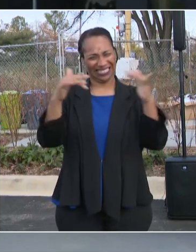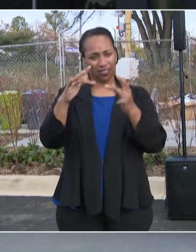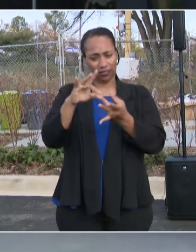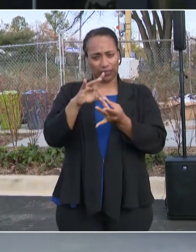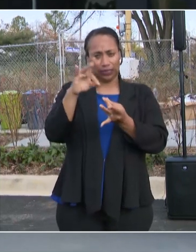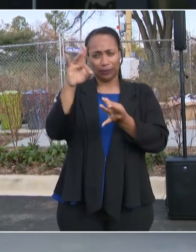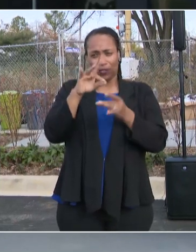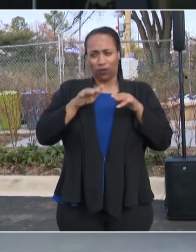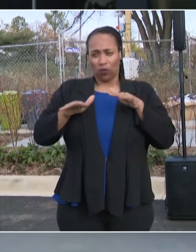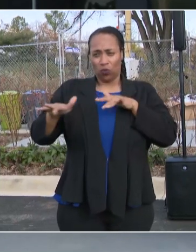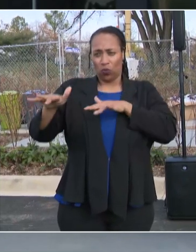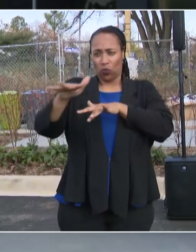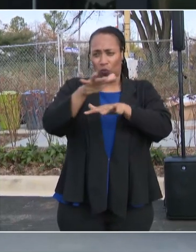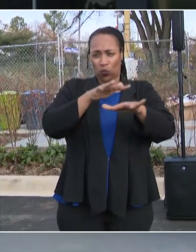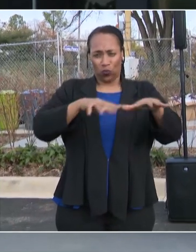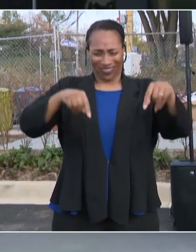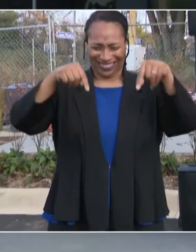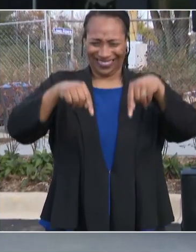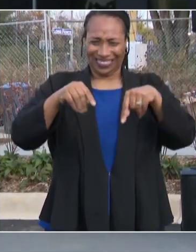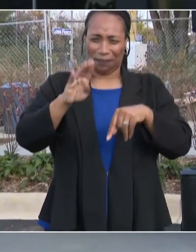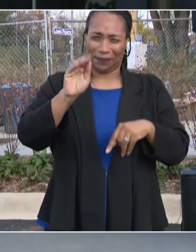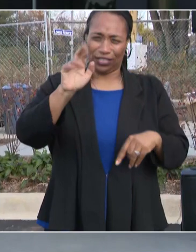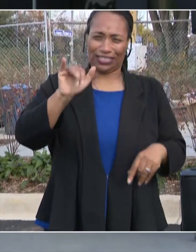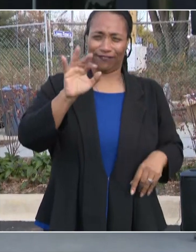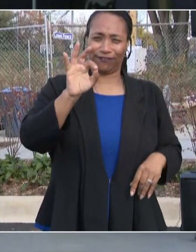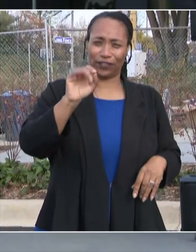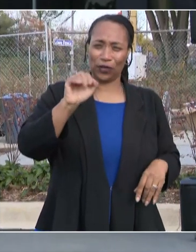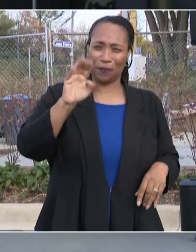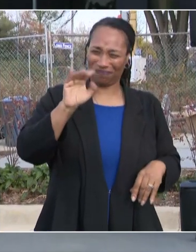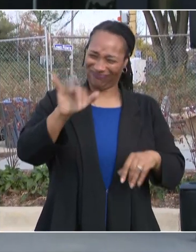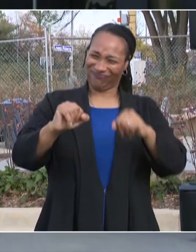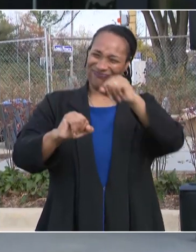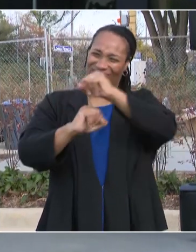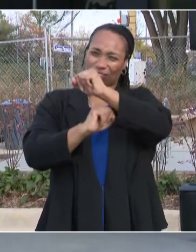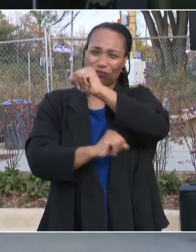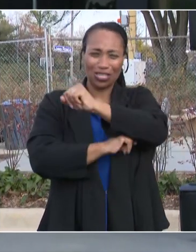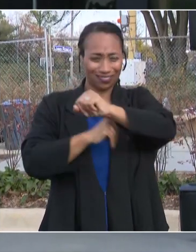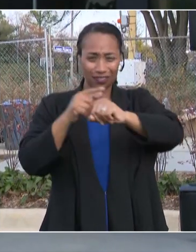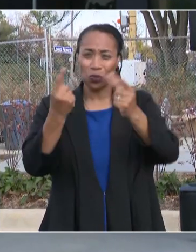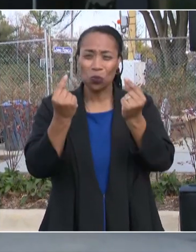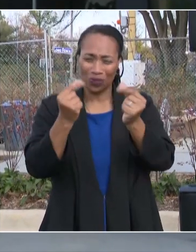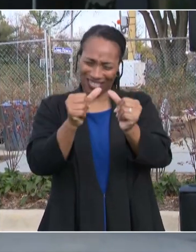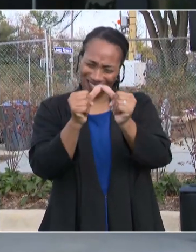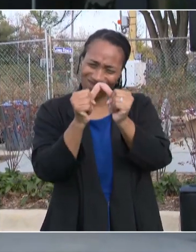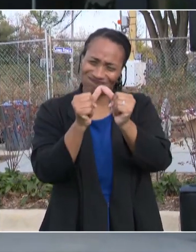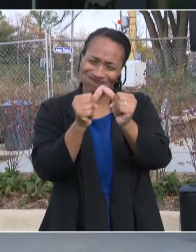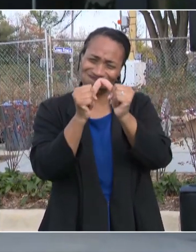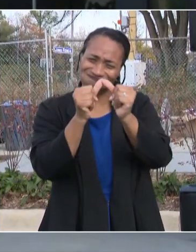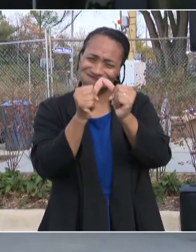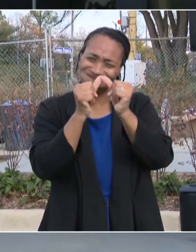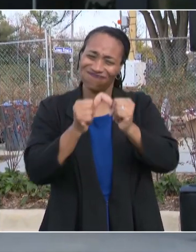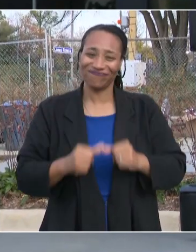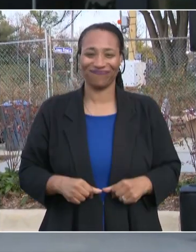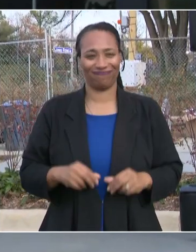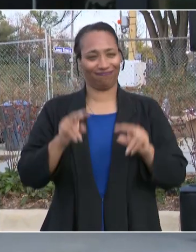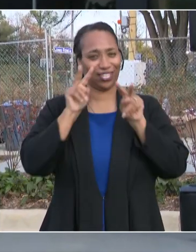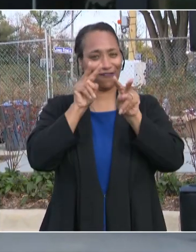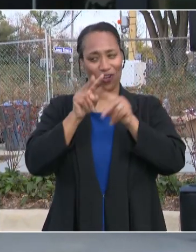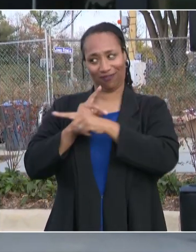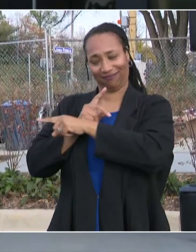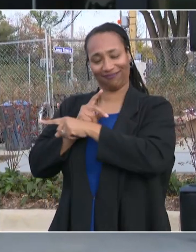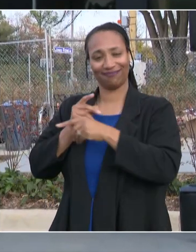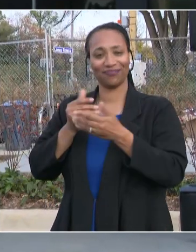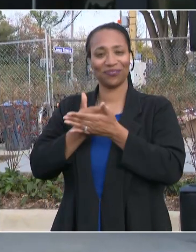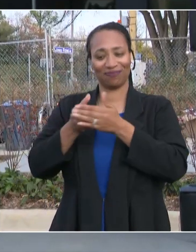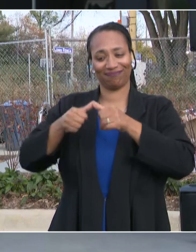come. And that foundation will grow with today's groundbreaking of the Edmondson. This is a beautiful representation of the mayor's and